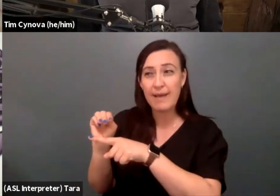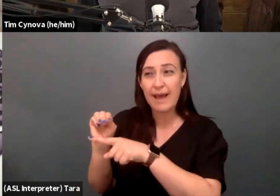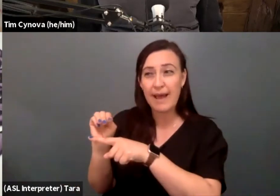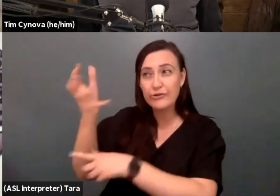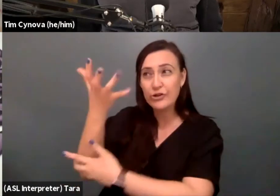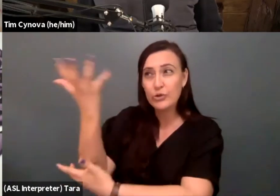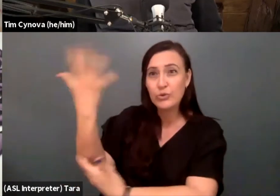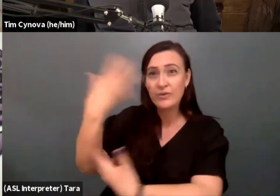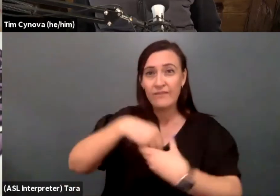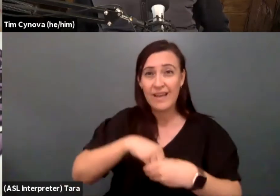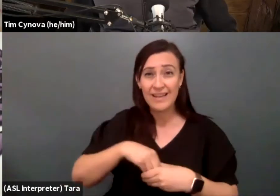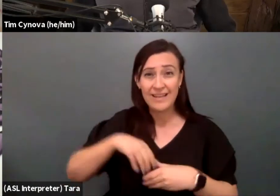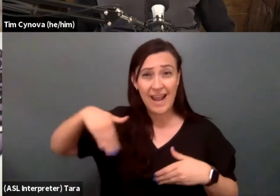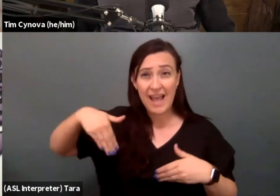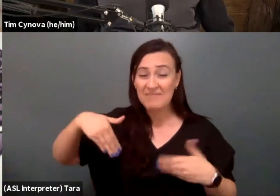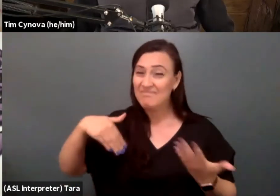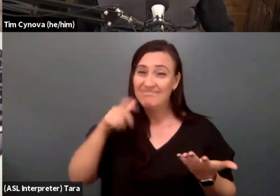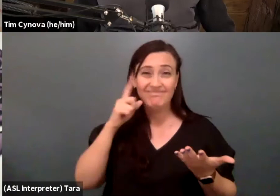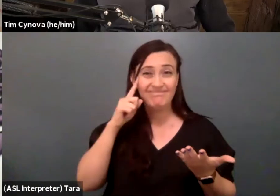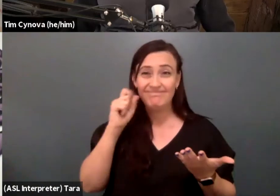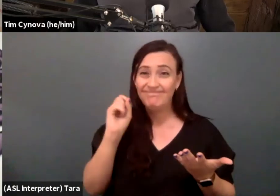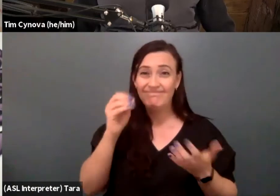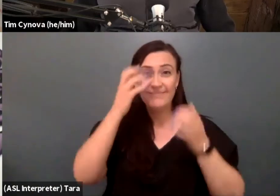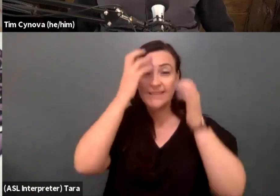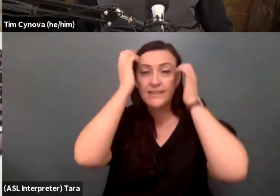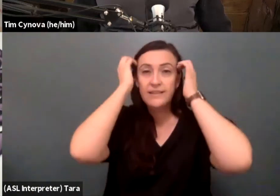there is a